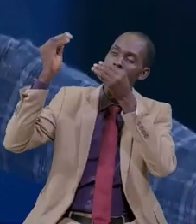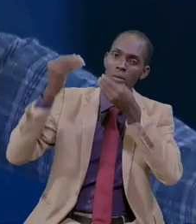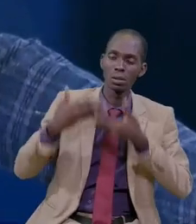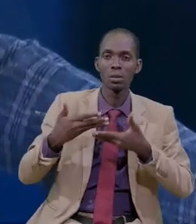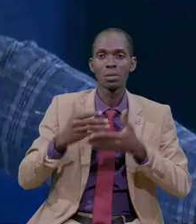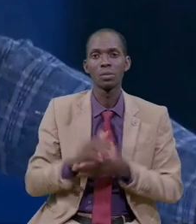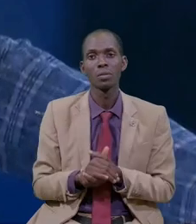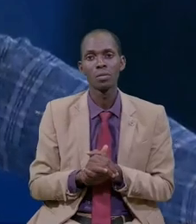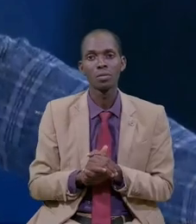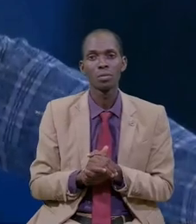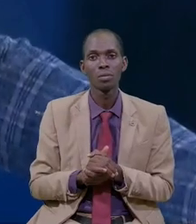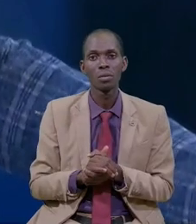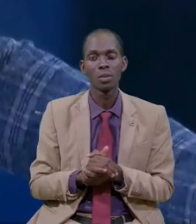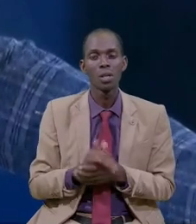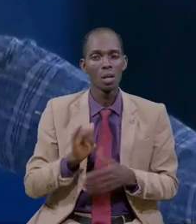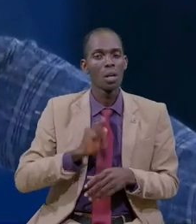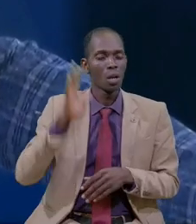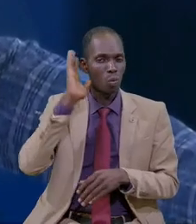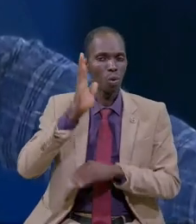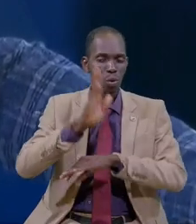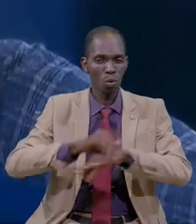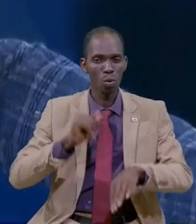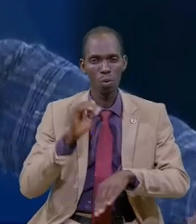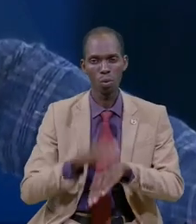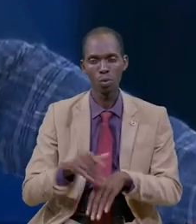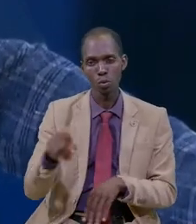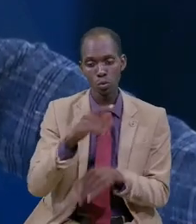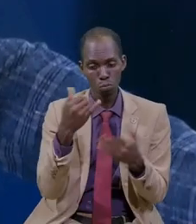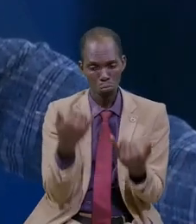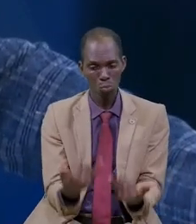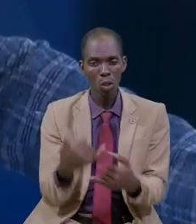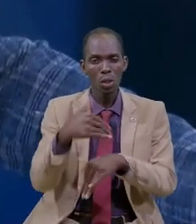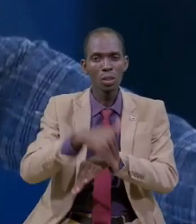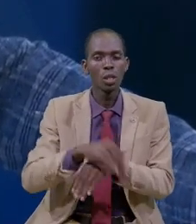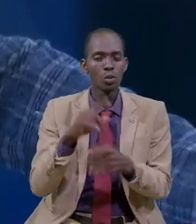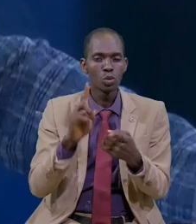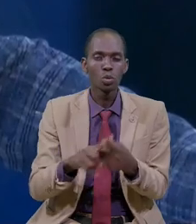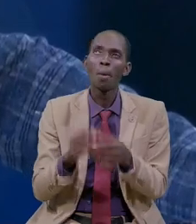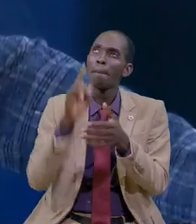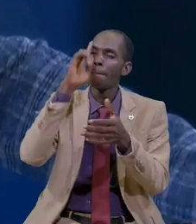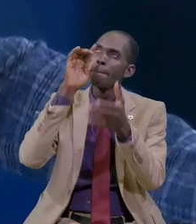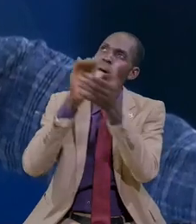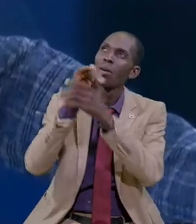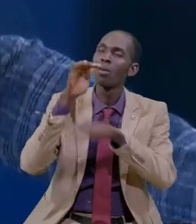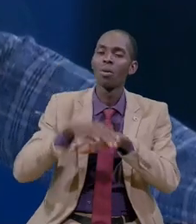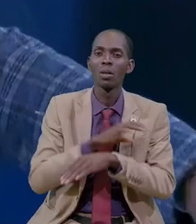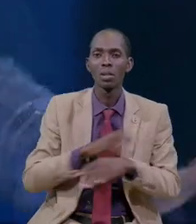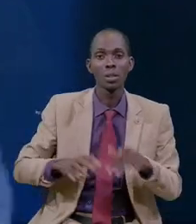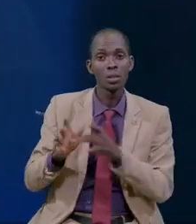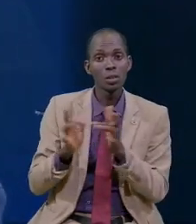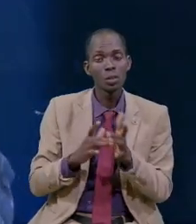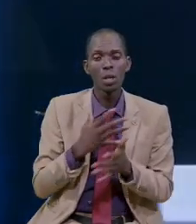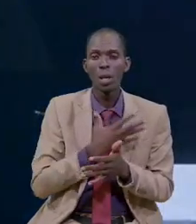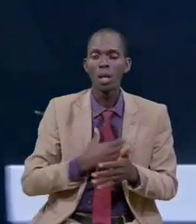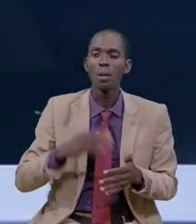peut donner. I'll be calling on you tonight. Je vais vous inviter ce to soir. Believe on the Lord Jesus Christ and be saved. À